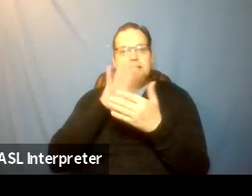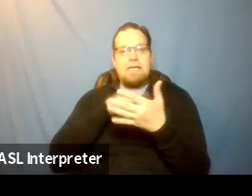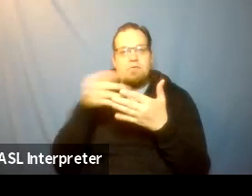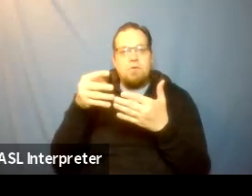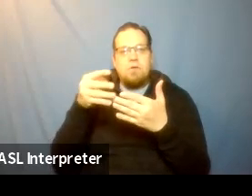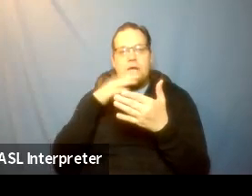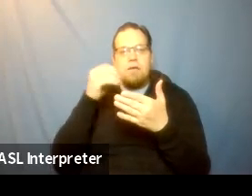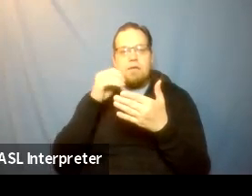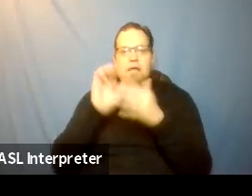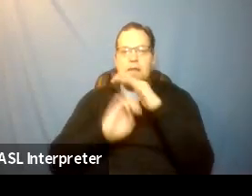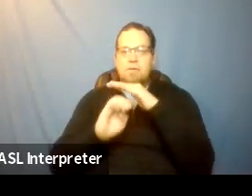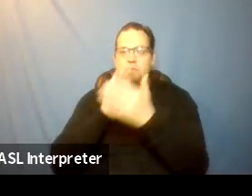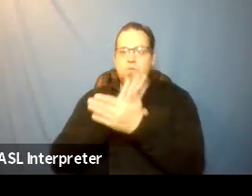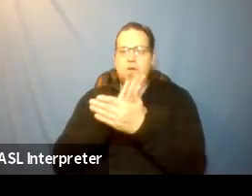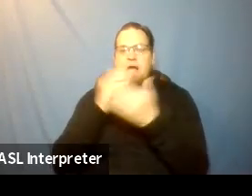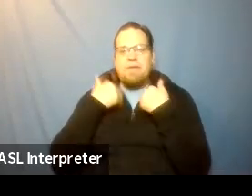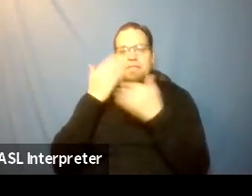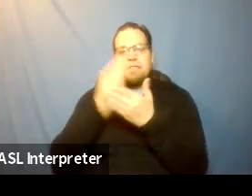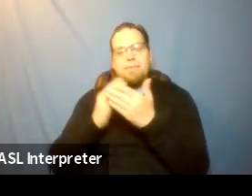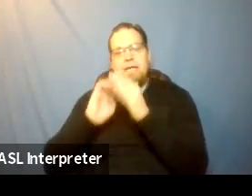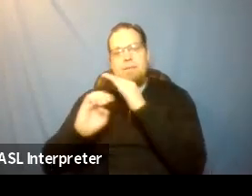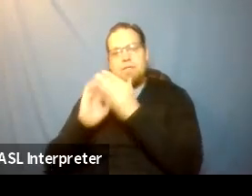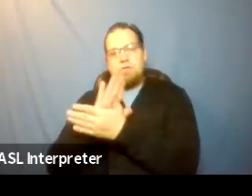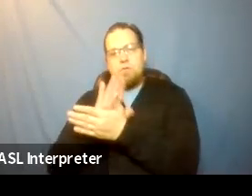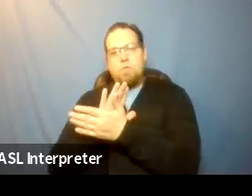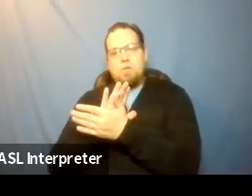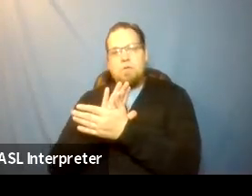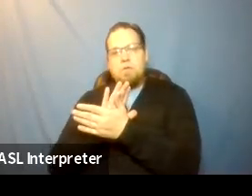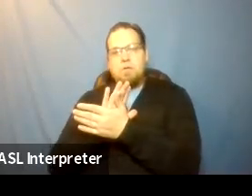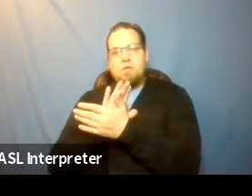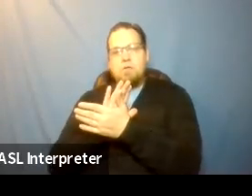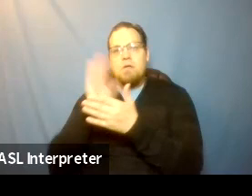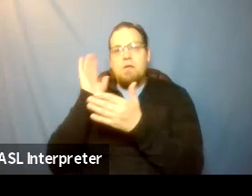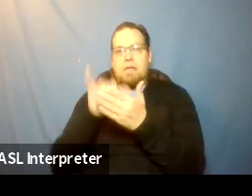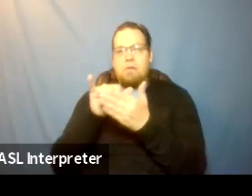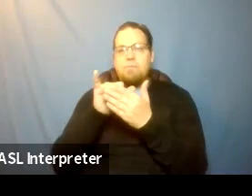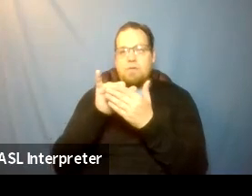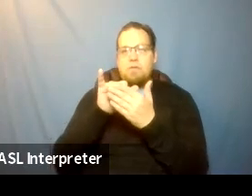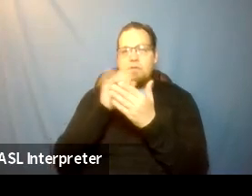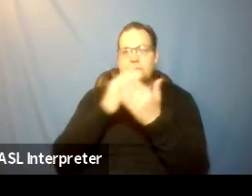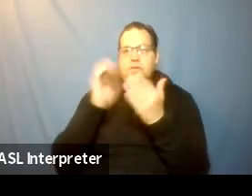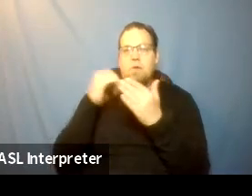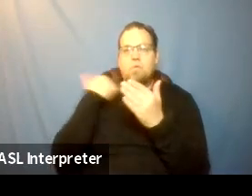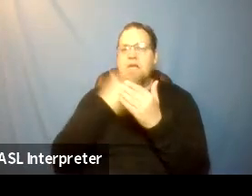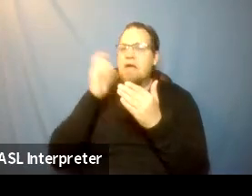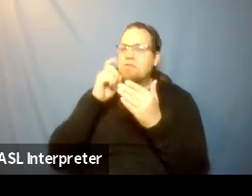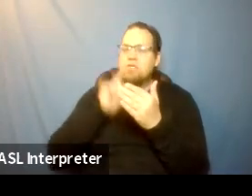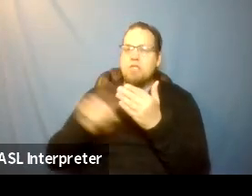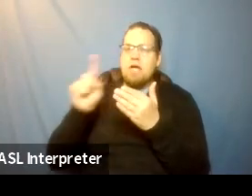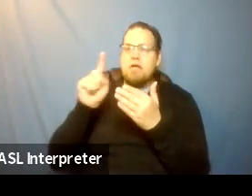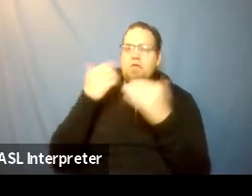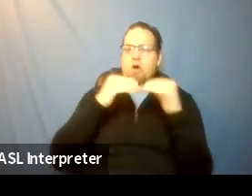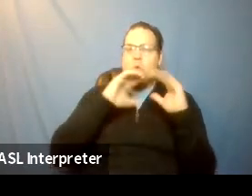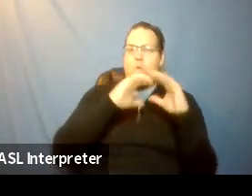the elementary school, they have some in elementary school. Yeah, that would be something where we'd have to check the